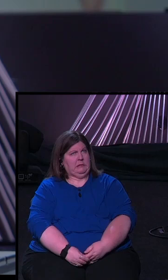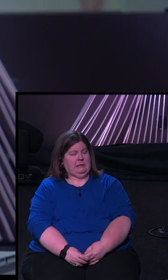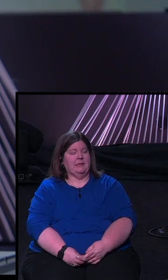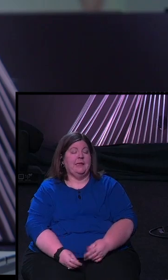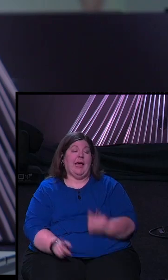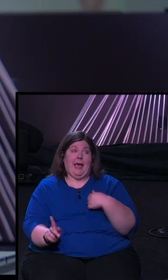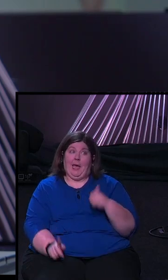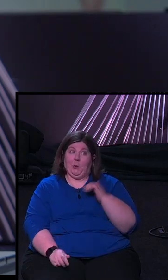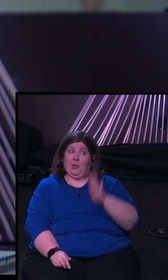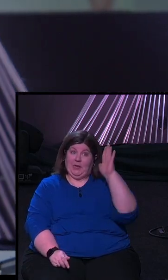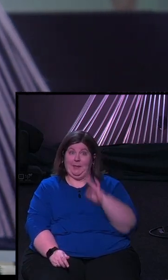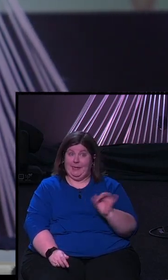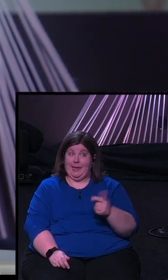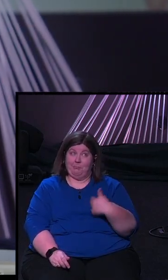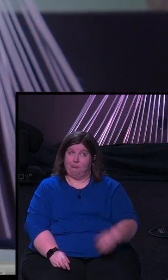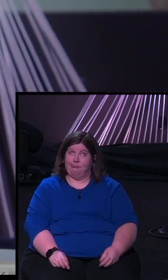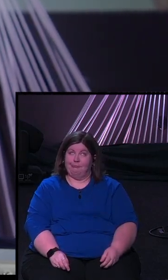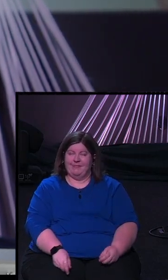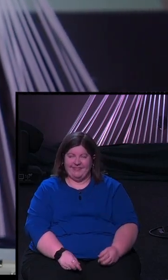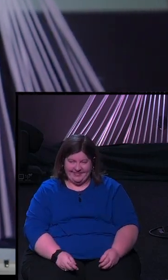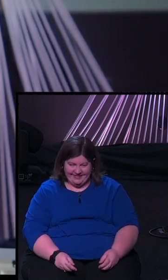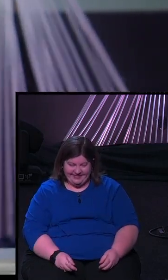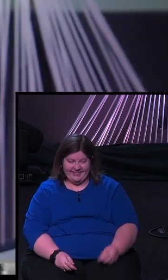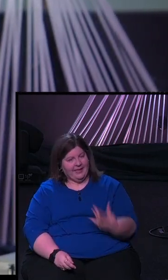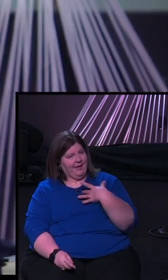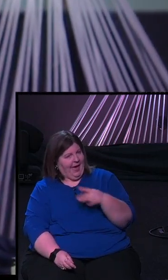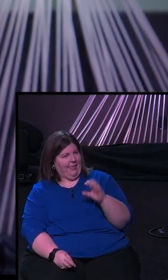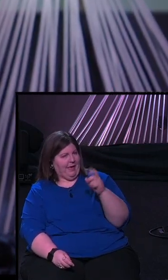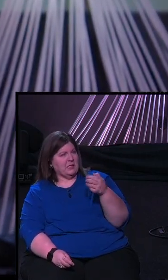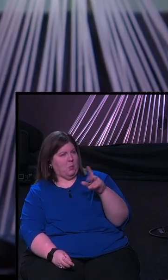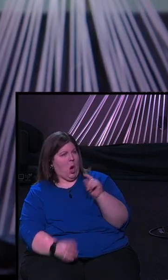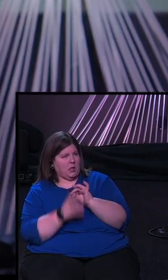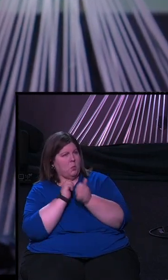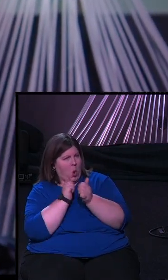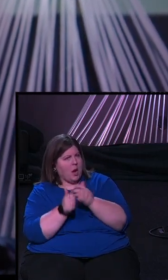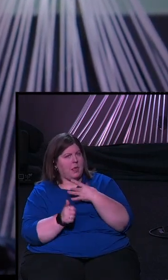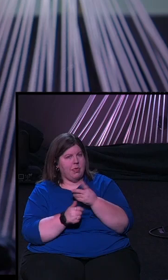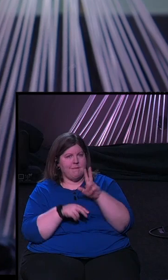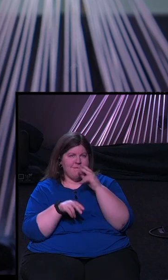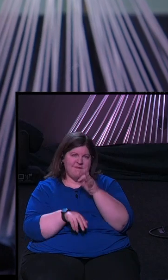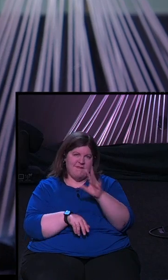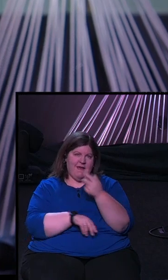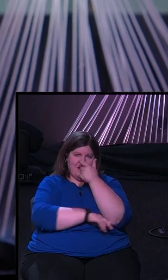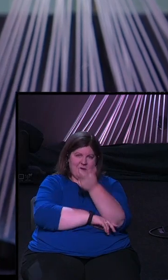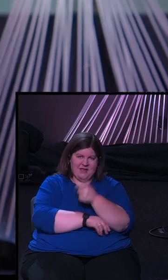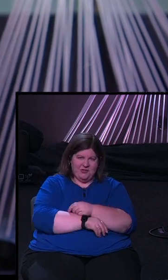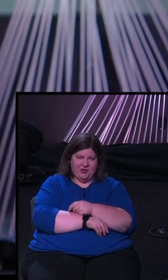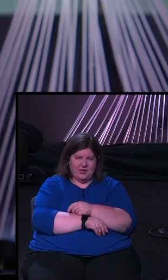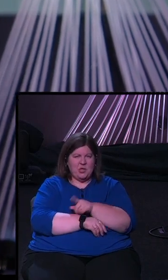I wouldn't raise my hand right now. I like sports. Sports are fun to watch. It's easy to